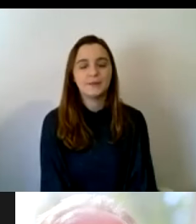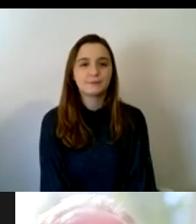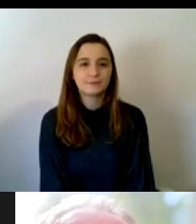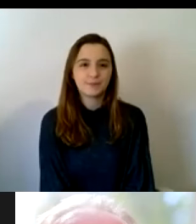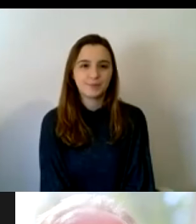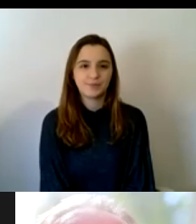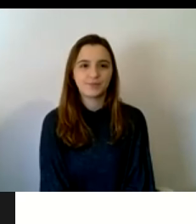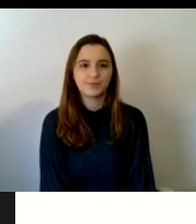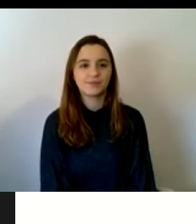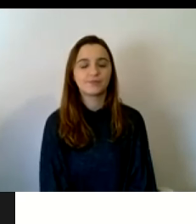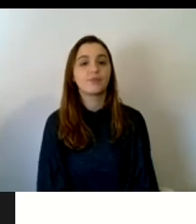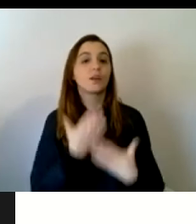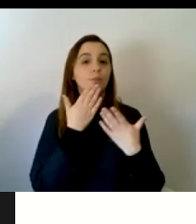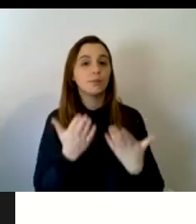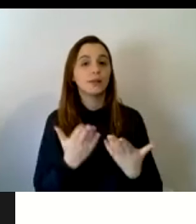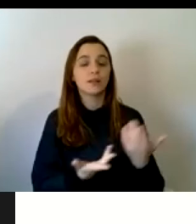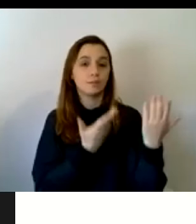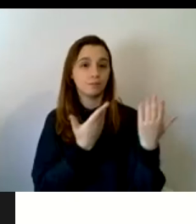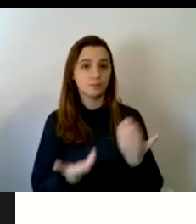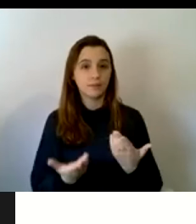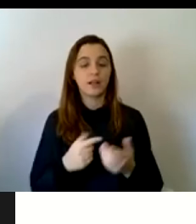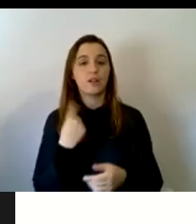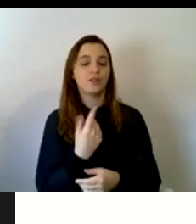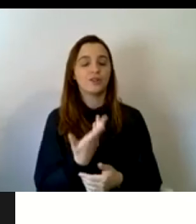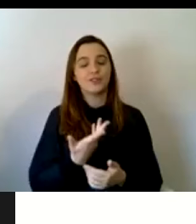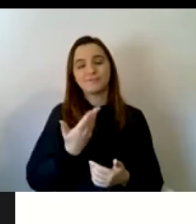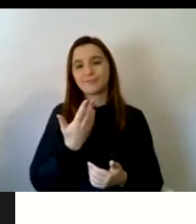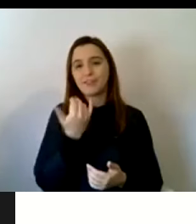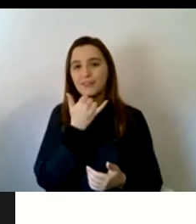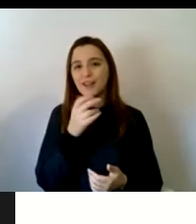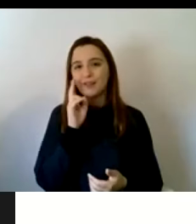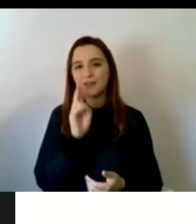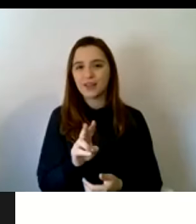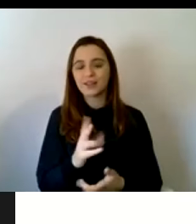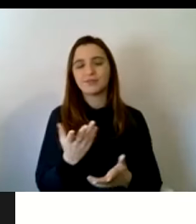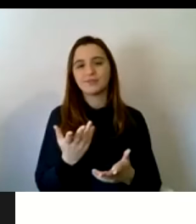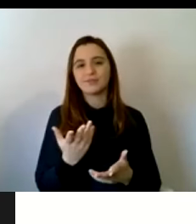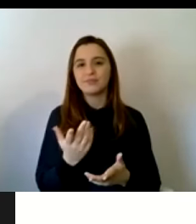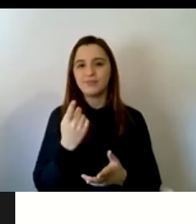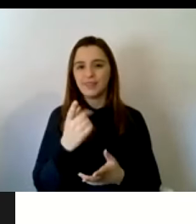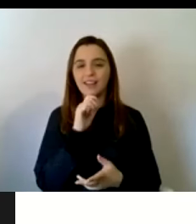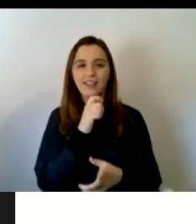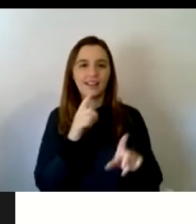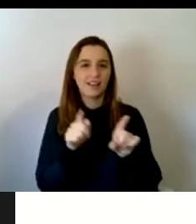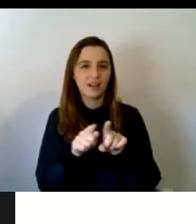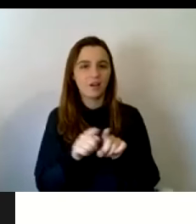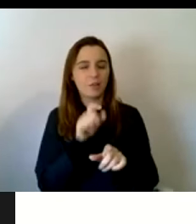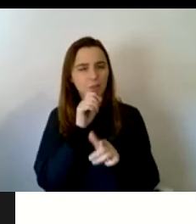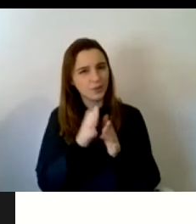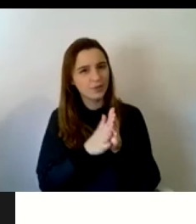Thank you for your presentation. We are really happy to see how you can have such an opportunity from the